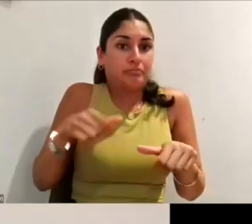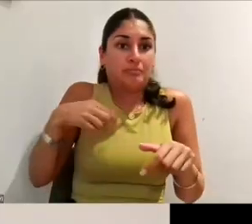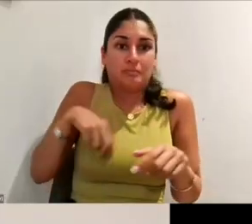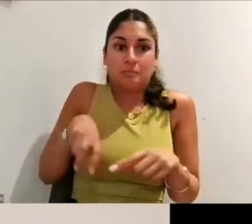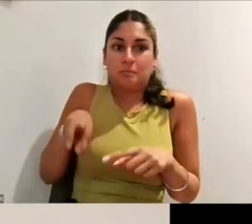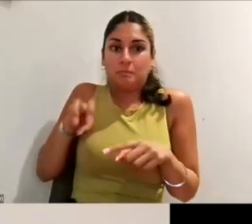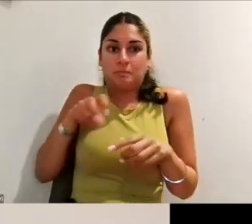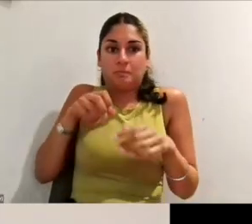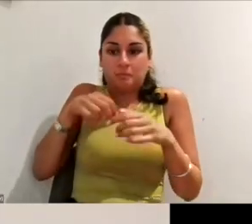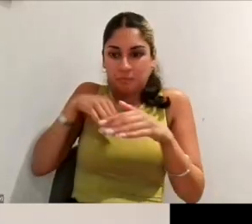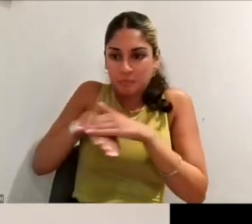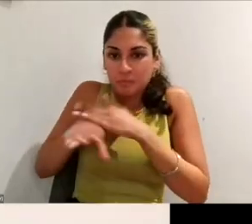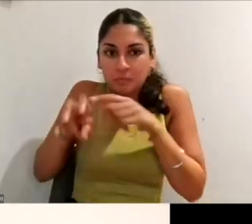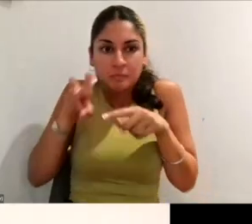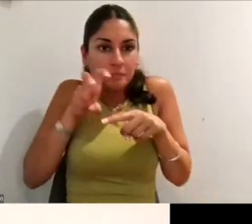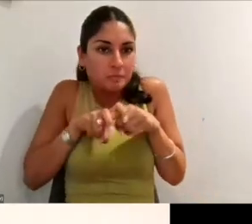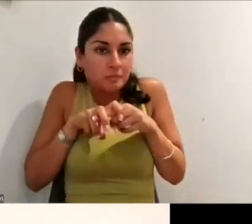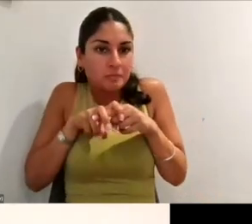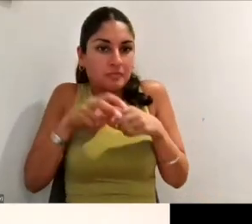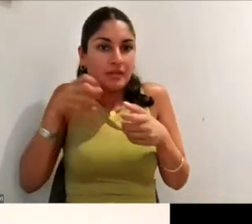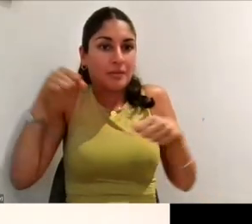head for Trincomalee.